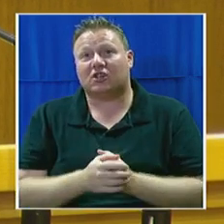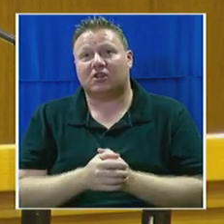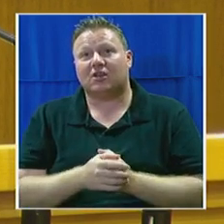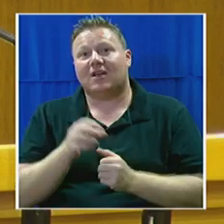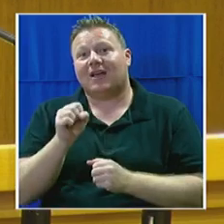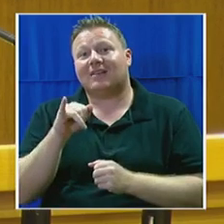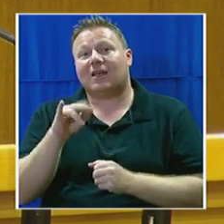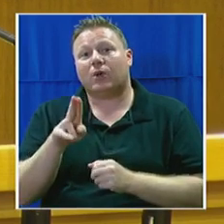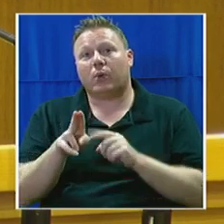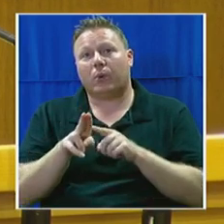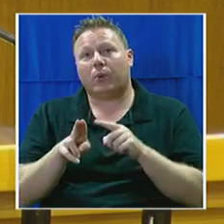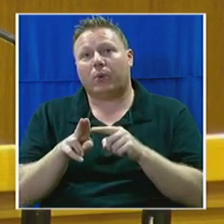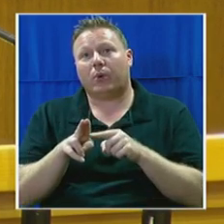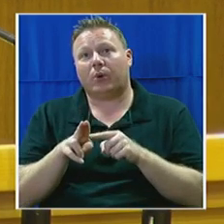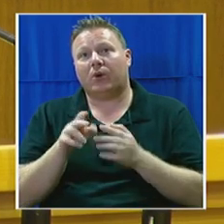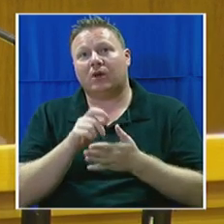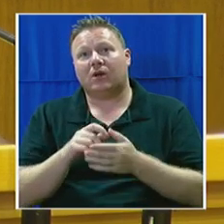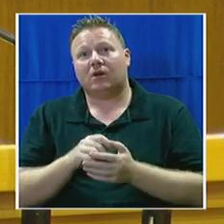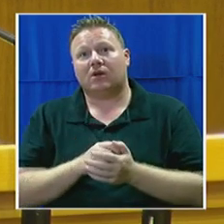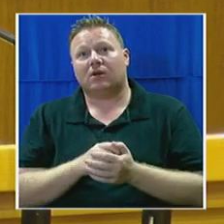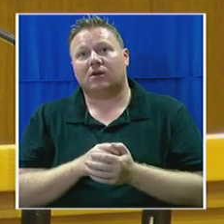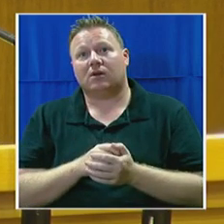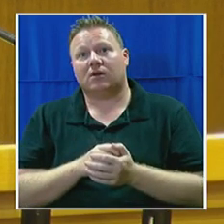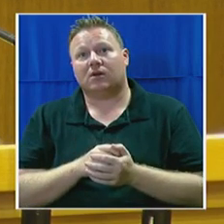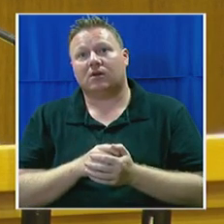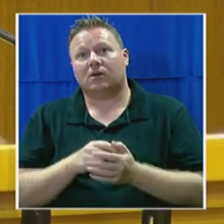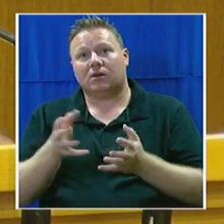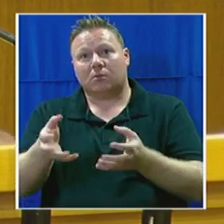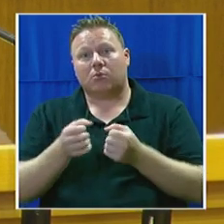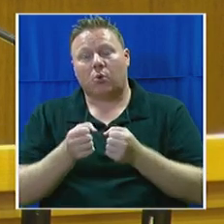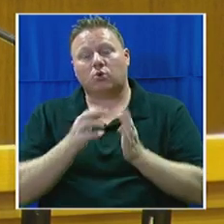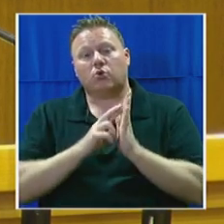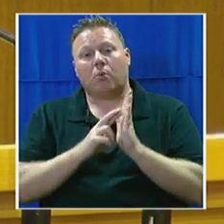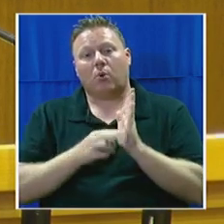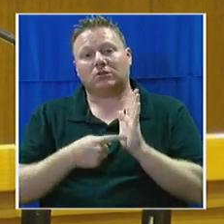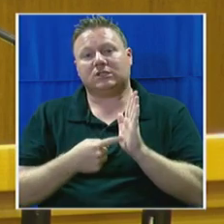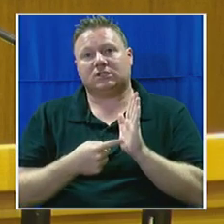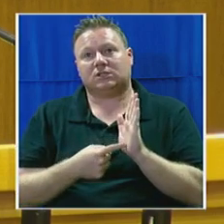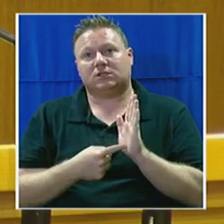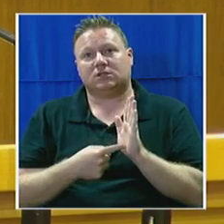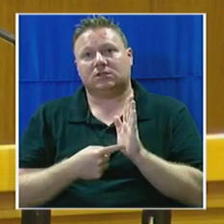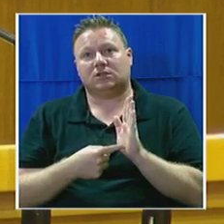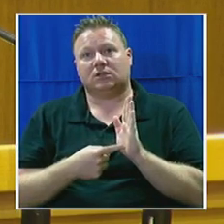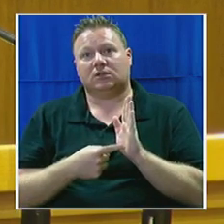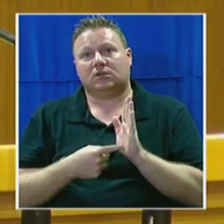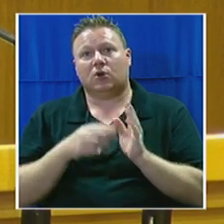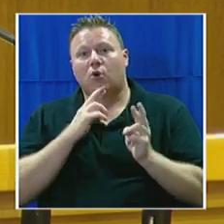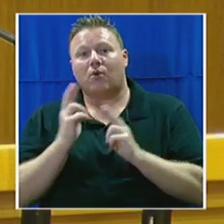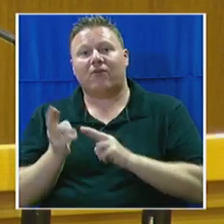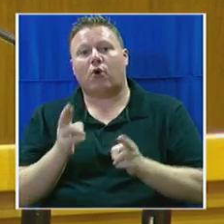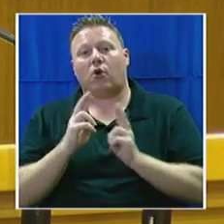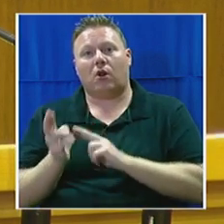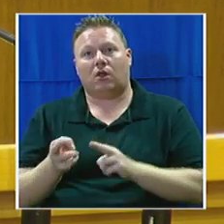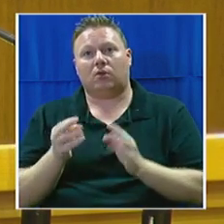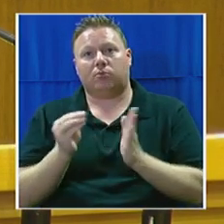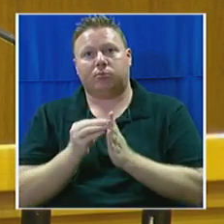SIU has actually in the induction brought a progressive report that there are a number of referrals that were cited here